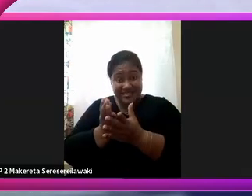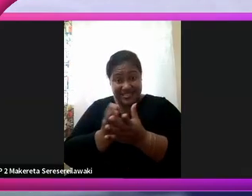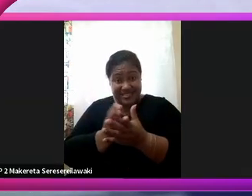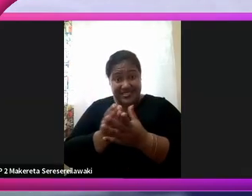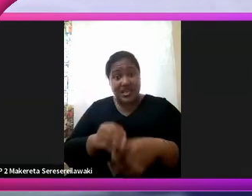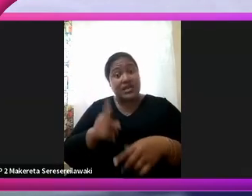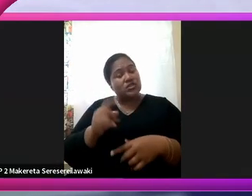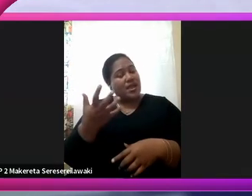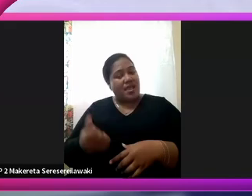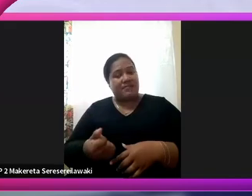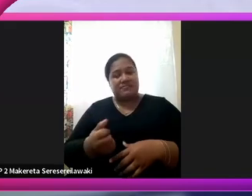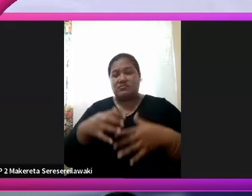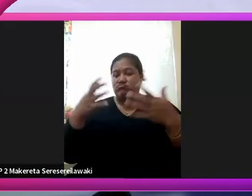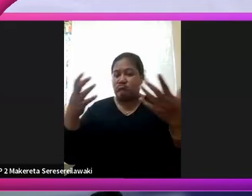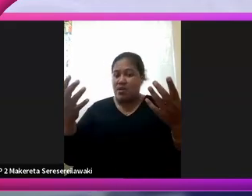to be tackled.